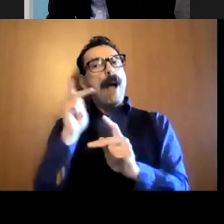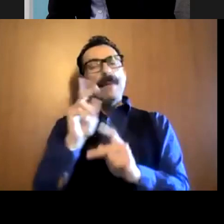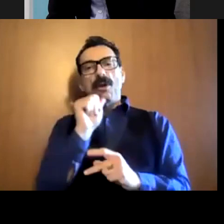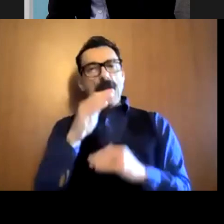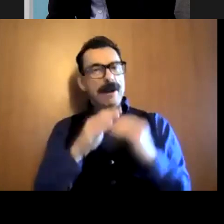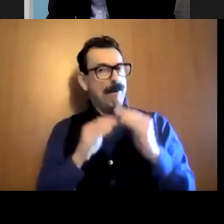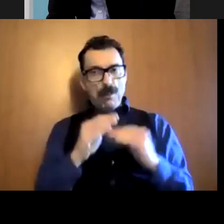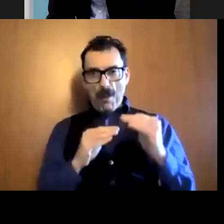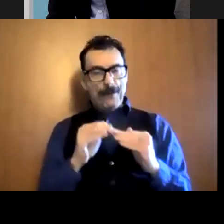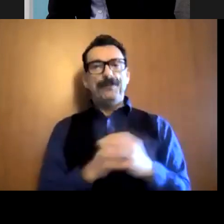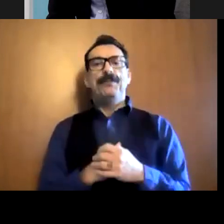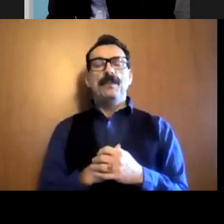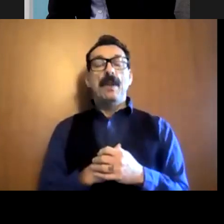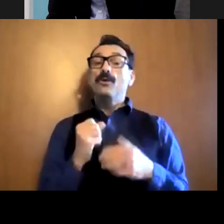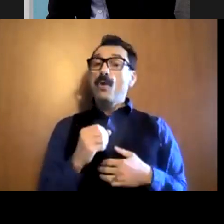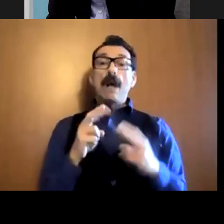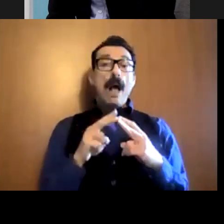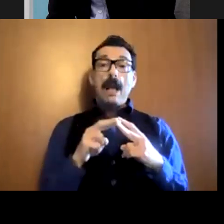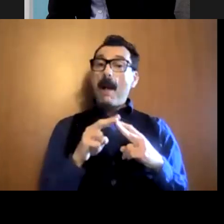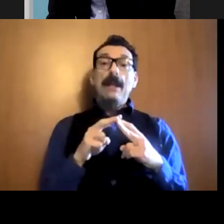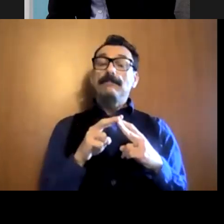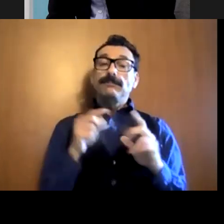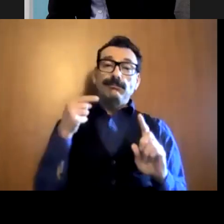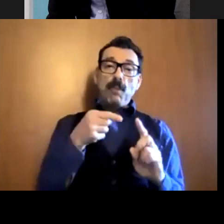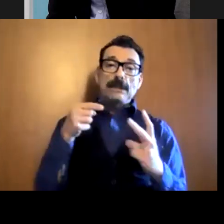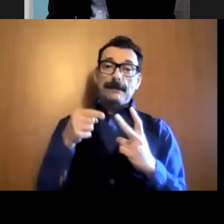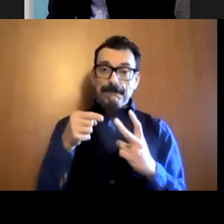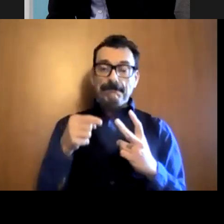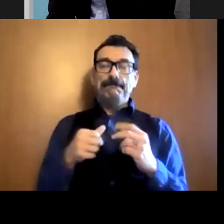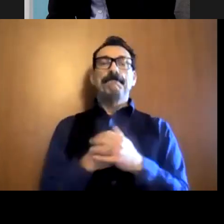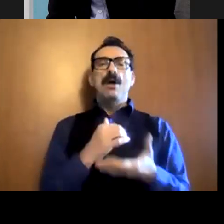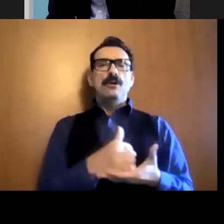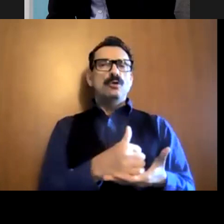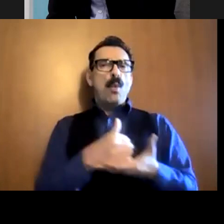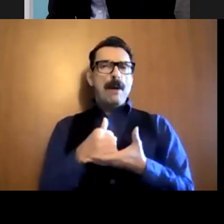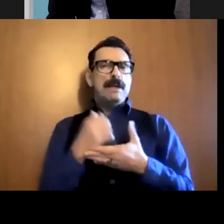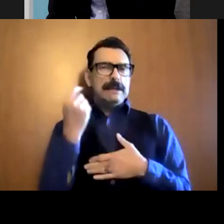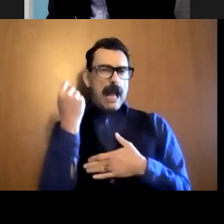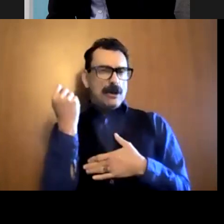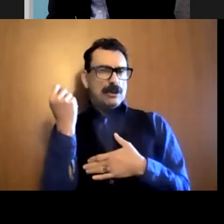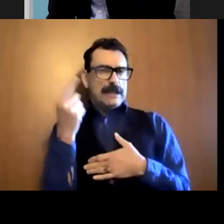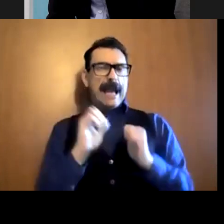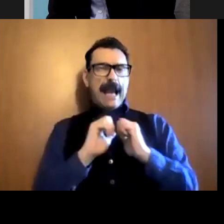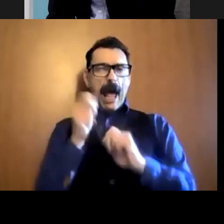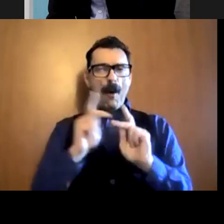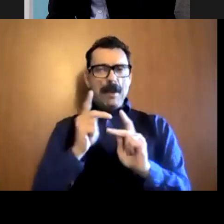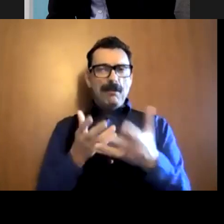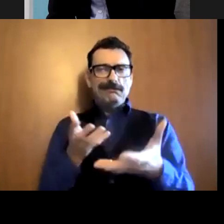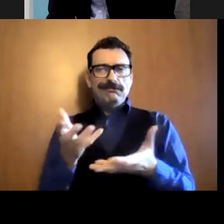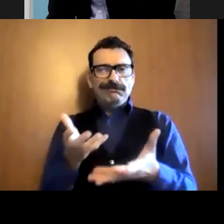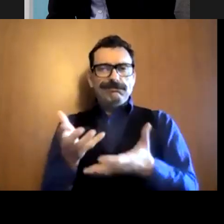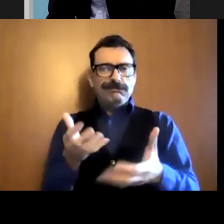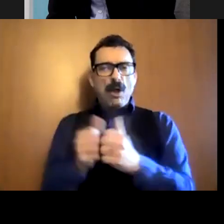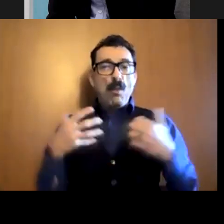of important data points here to give us a better picture of individuals' interaction with the healthcare system. in New